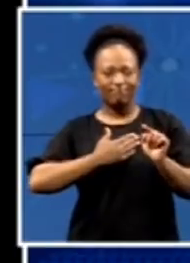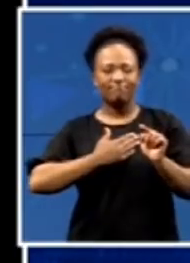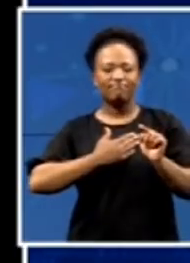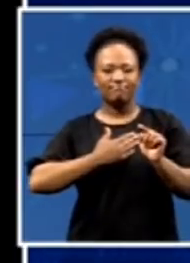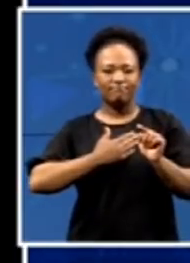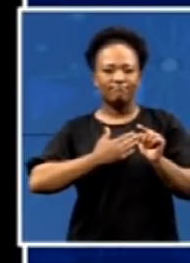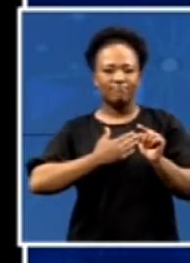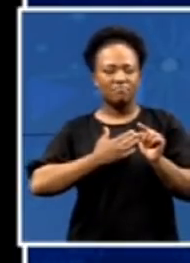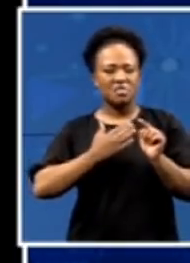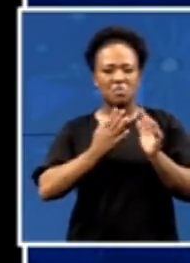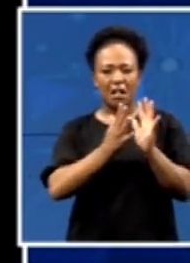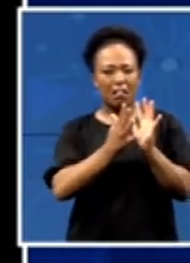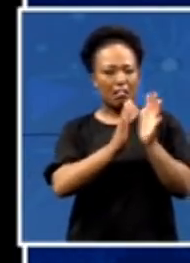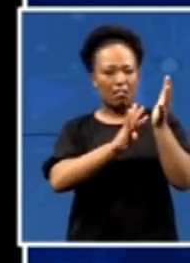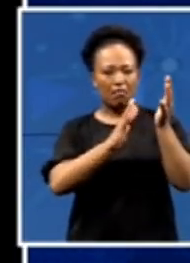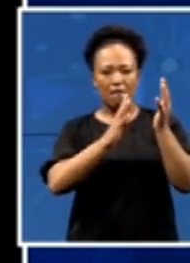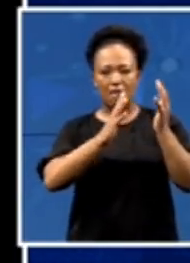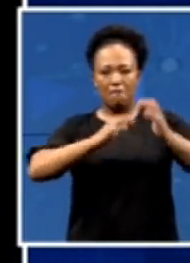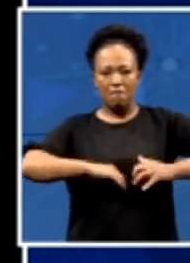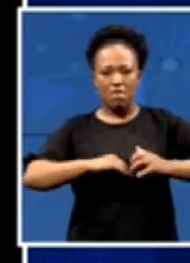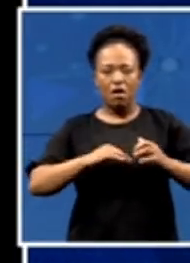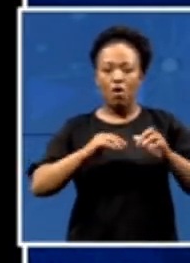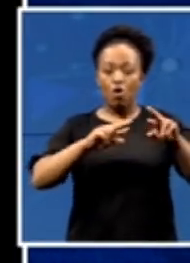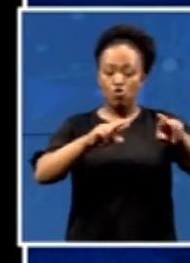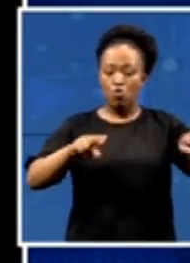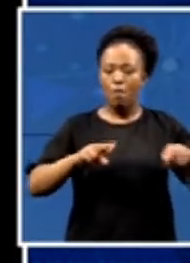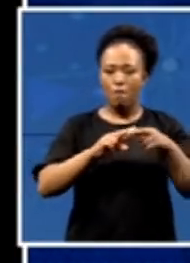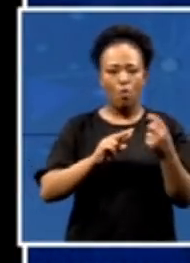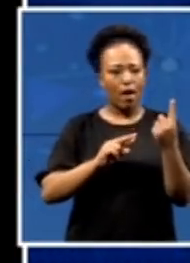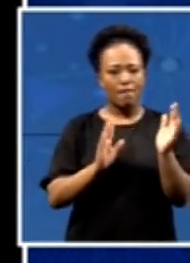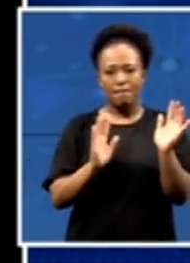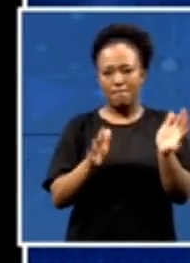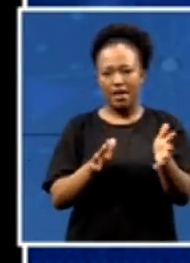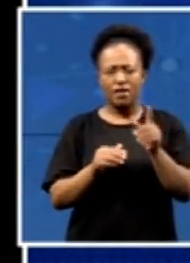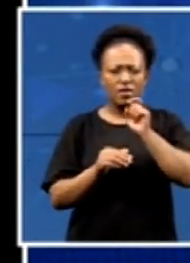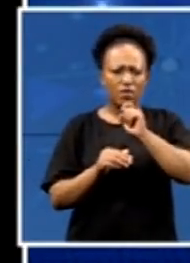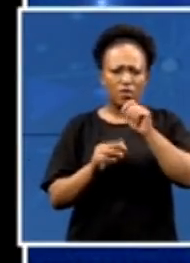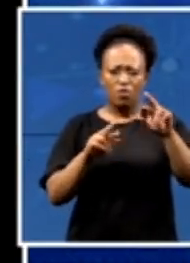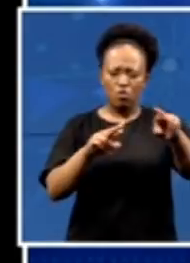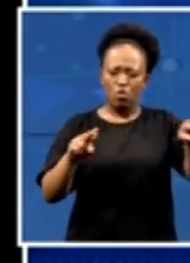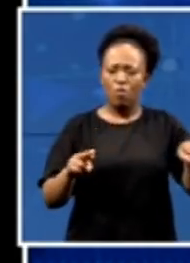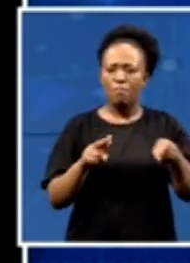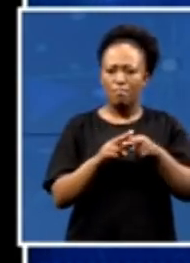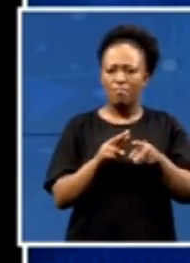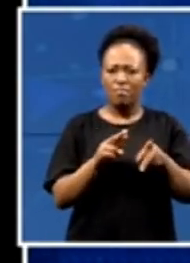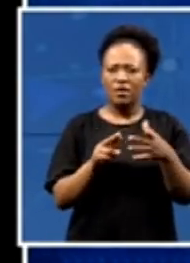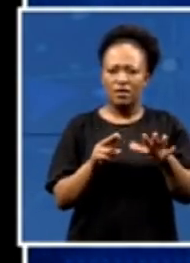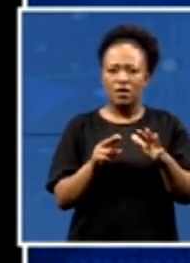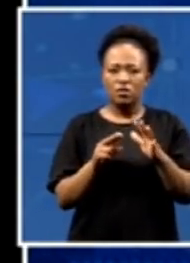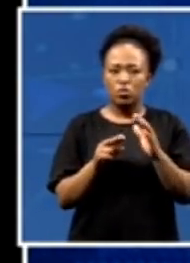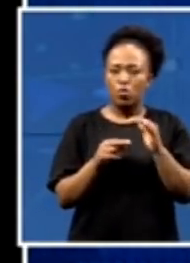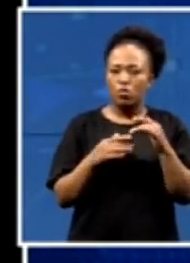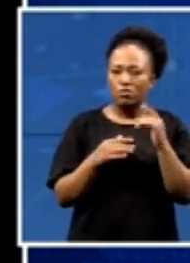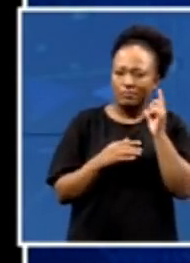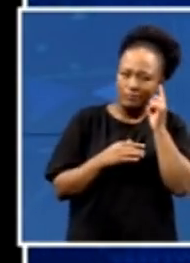only one room left. She only used that room just to stay overnight. But with so many other